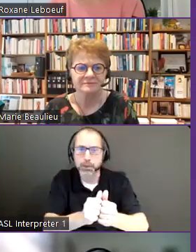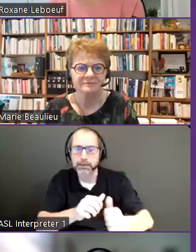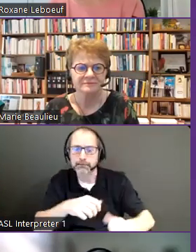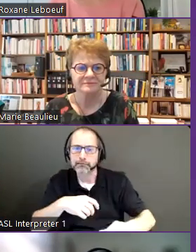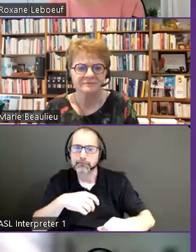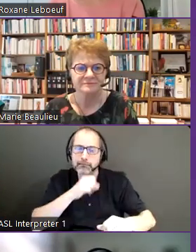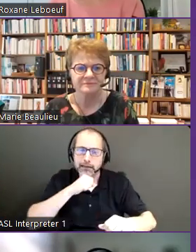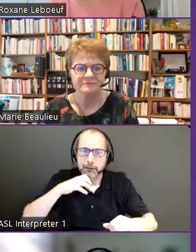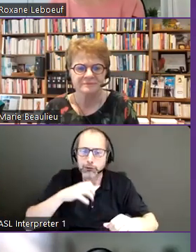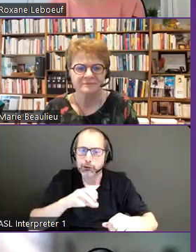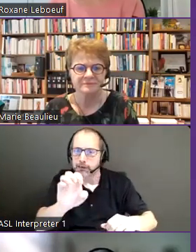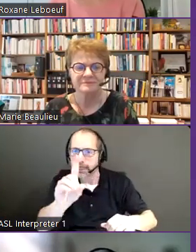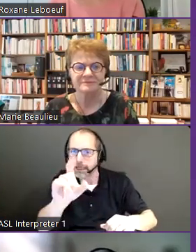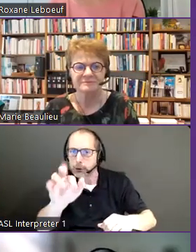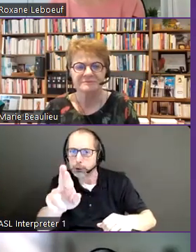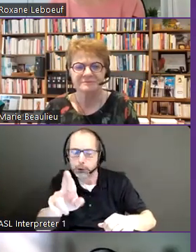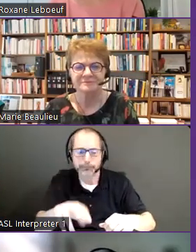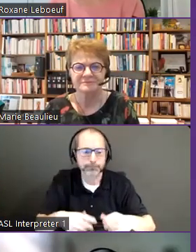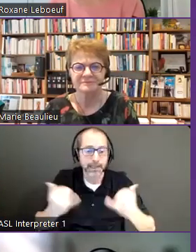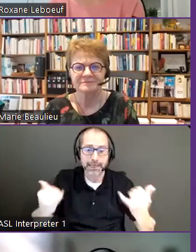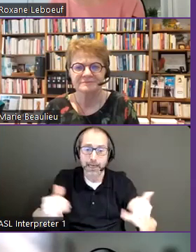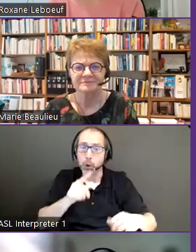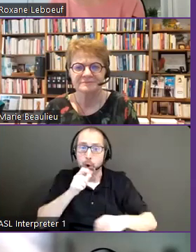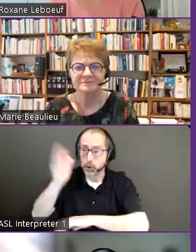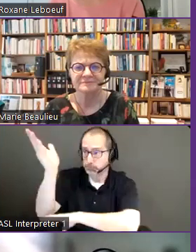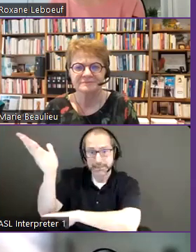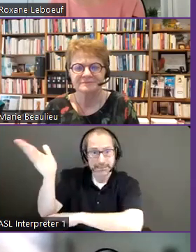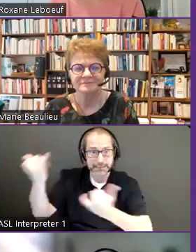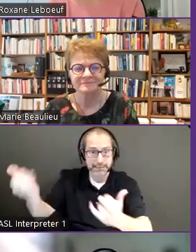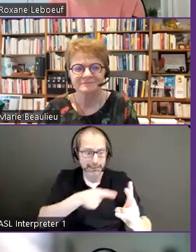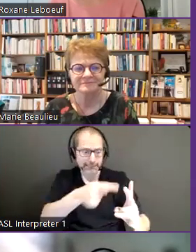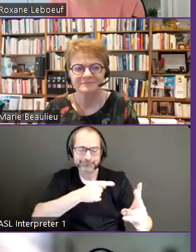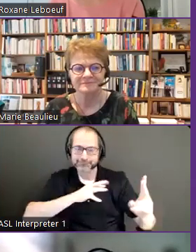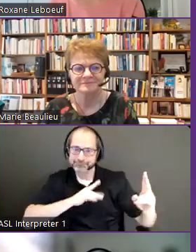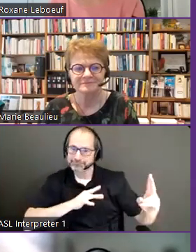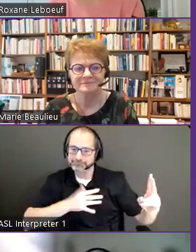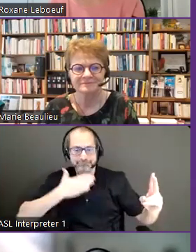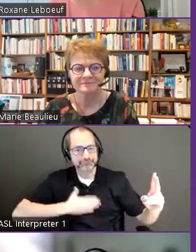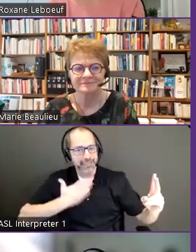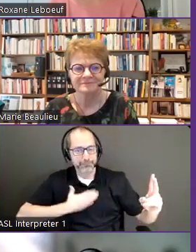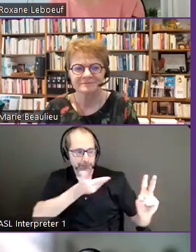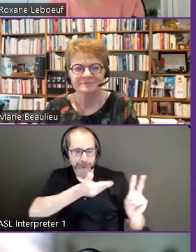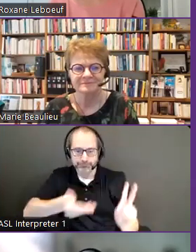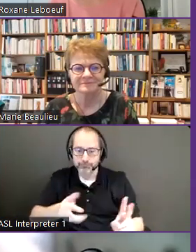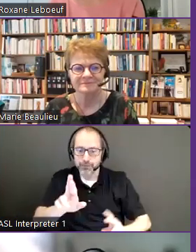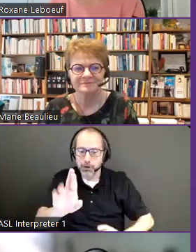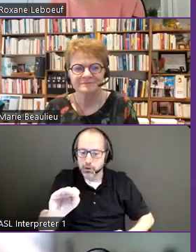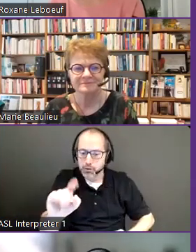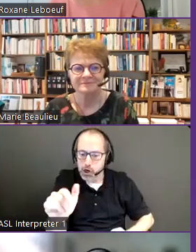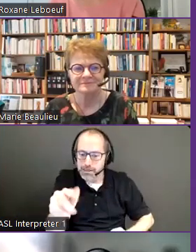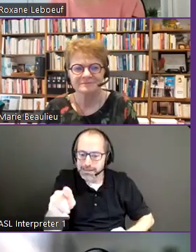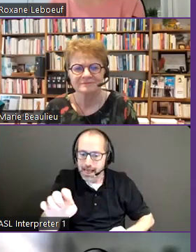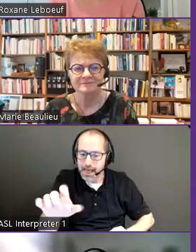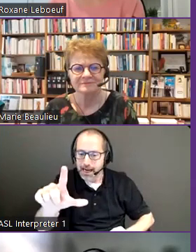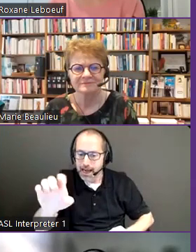It gives me great pleasure now to introduce our speakers today. We are joined by Roxanne Leboeuf, and she